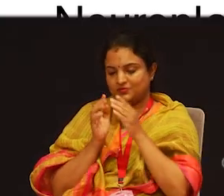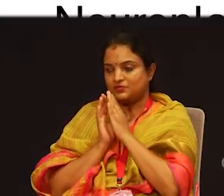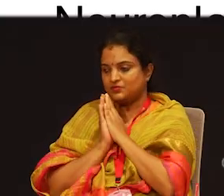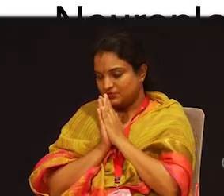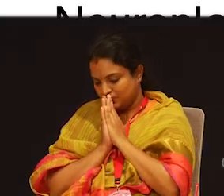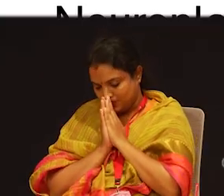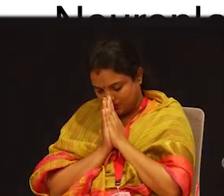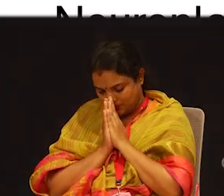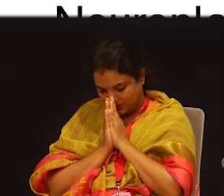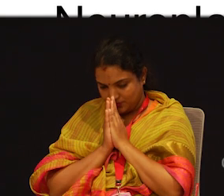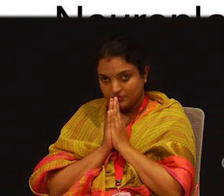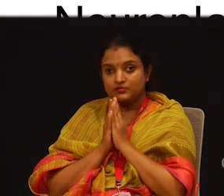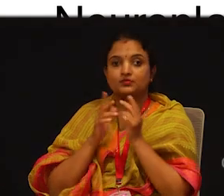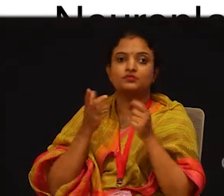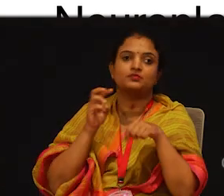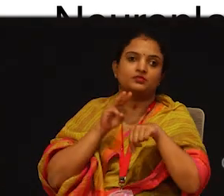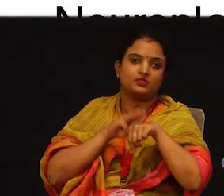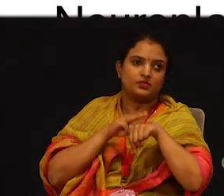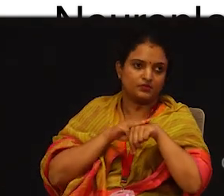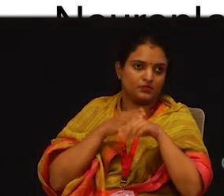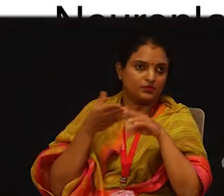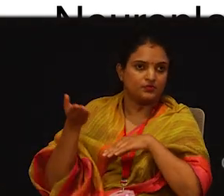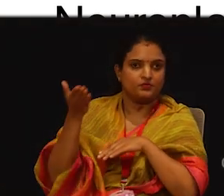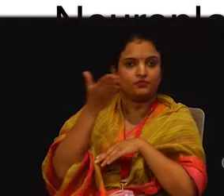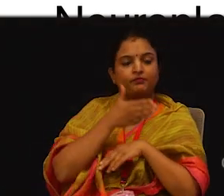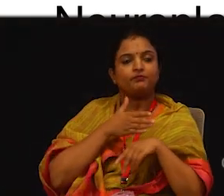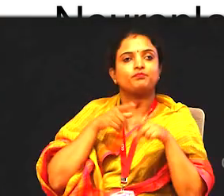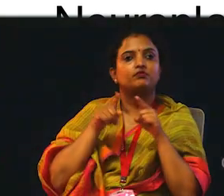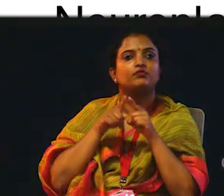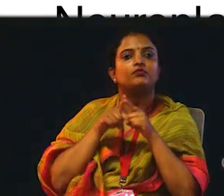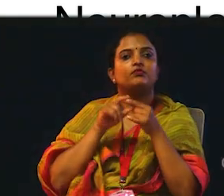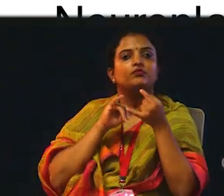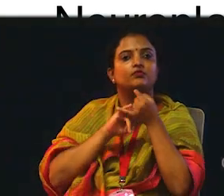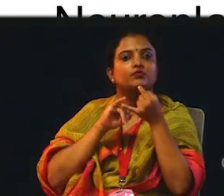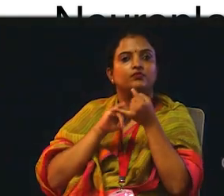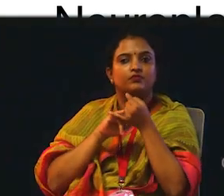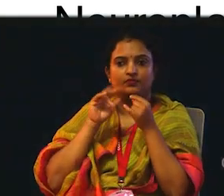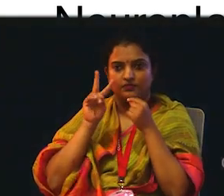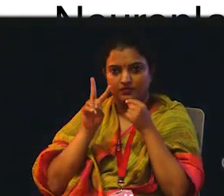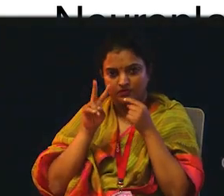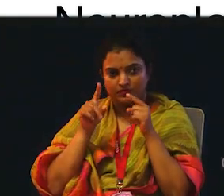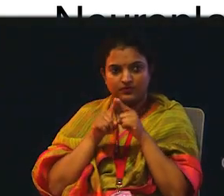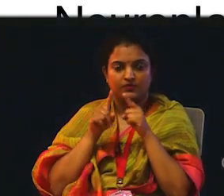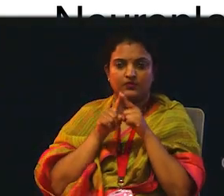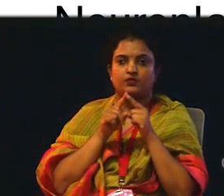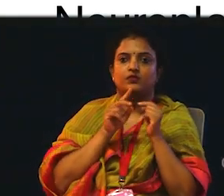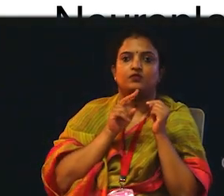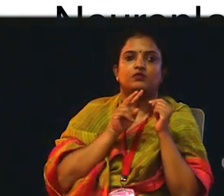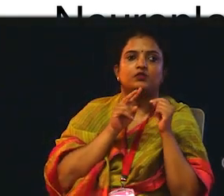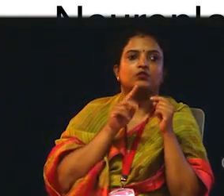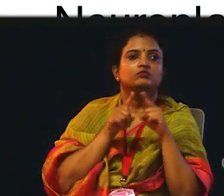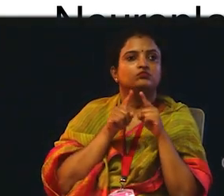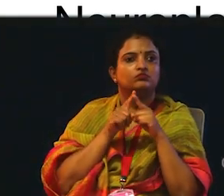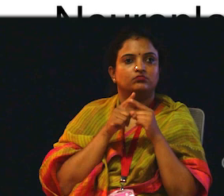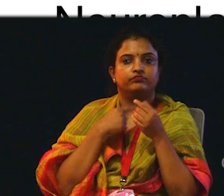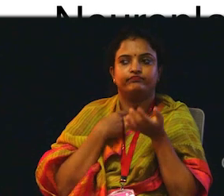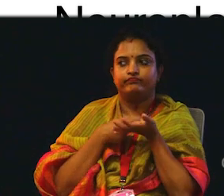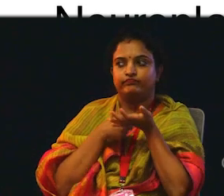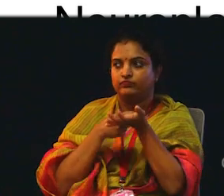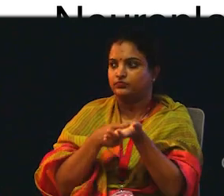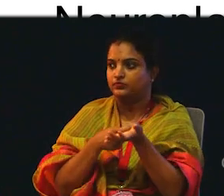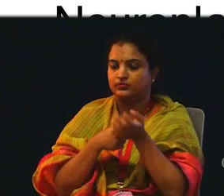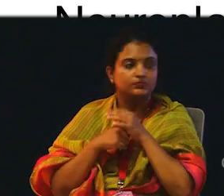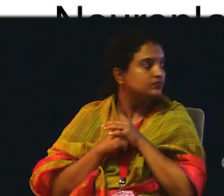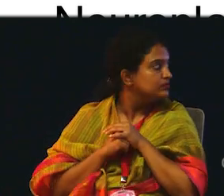delegates, honorable members of the Sri Sathya Sai Trust, members of Vidya Vahini, and distinguished speakers.